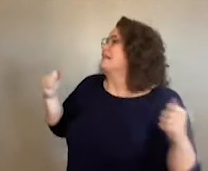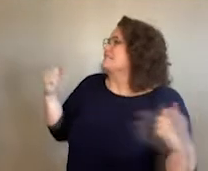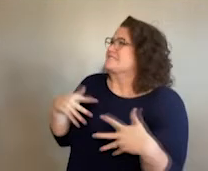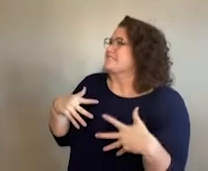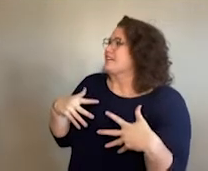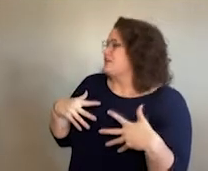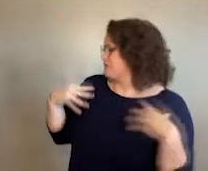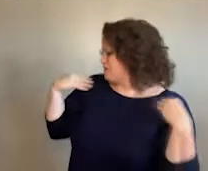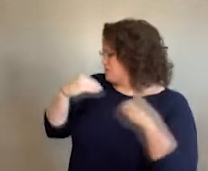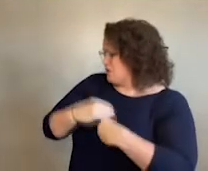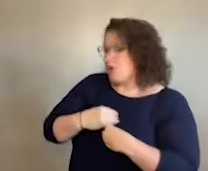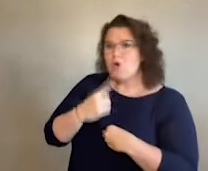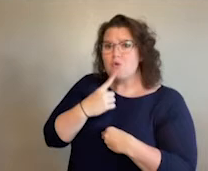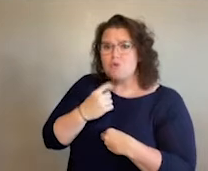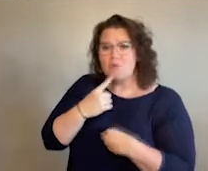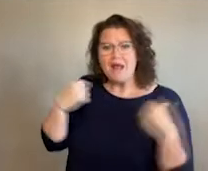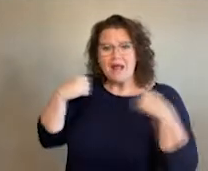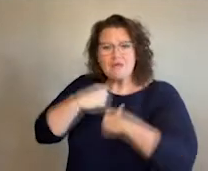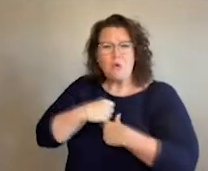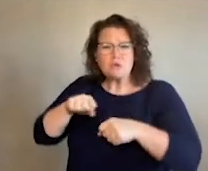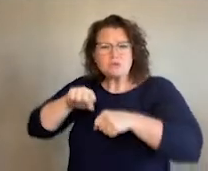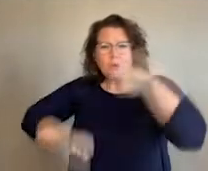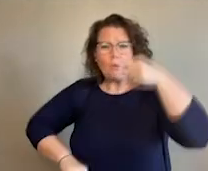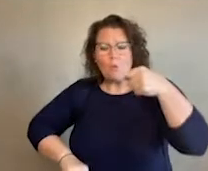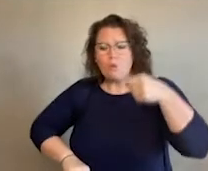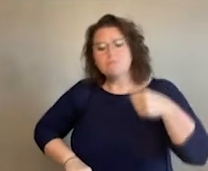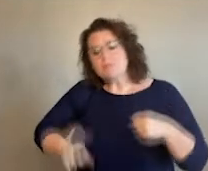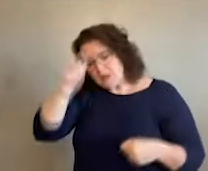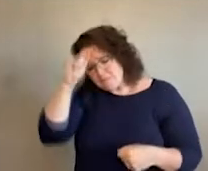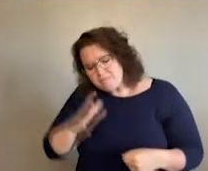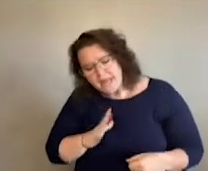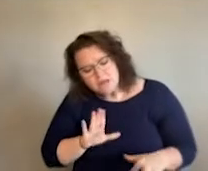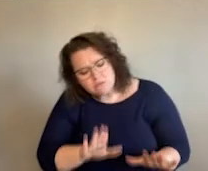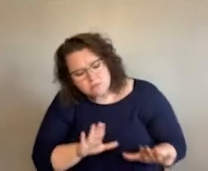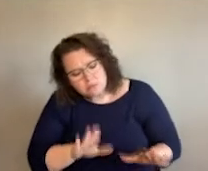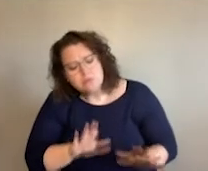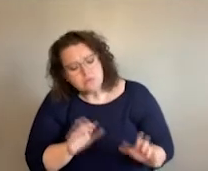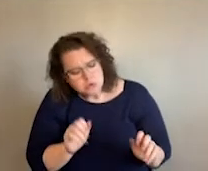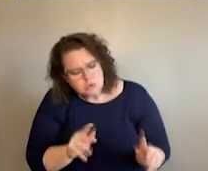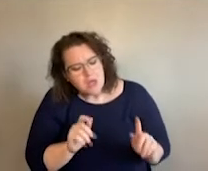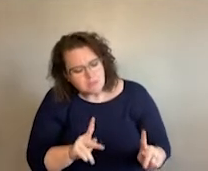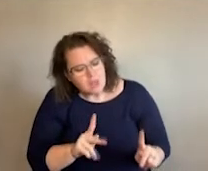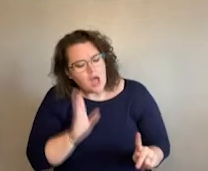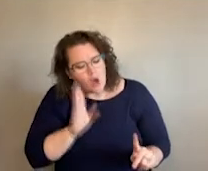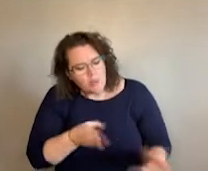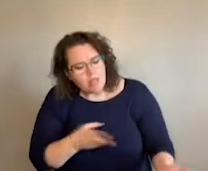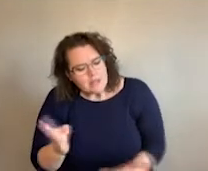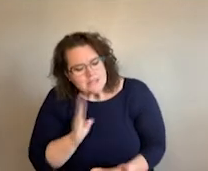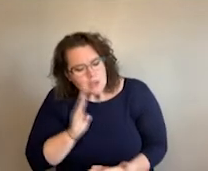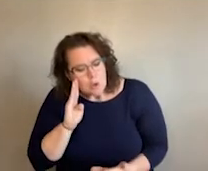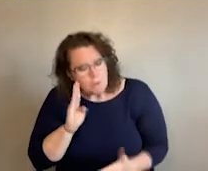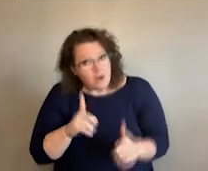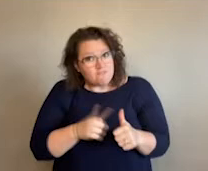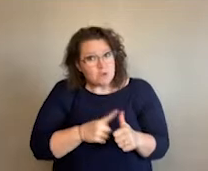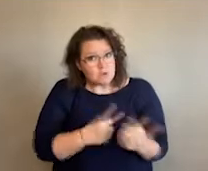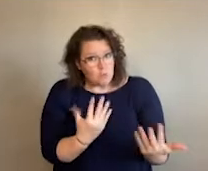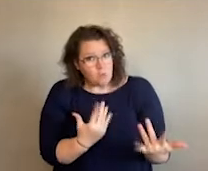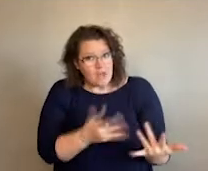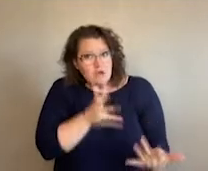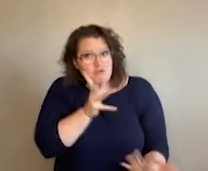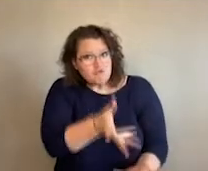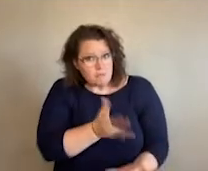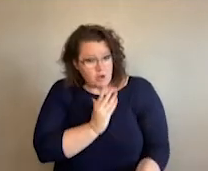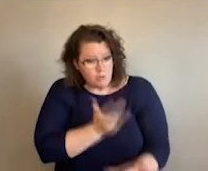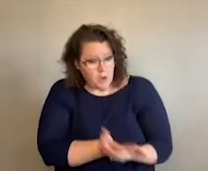pretty red cloak had been torn. He wiped her eyes and promised to walk home with her, but first, he said, they must wait until the grandmother came